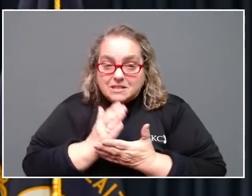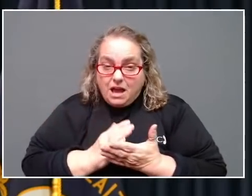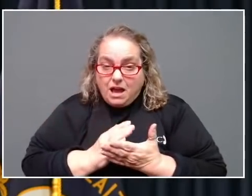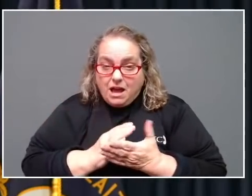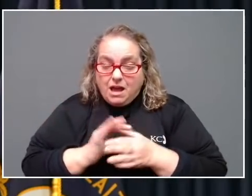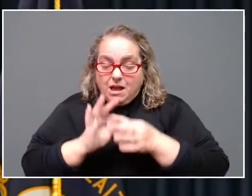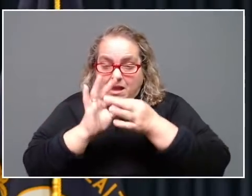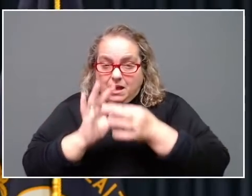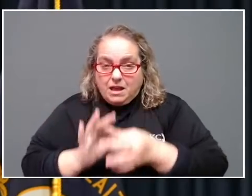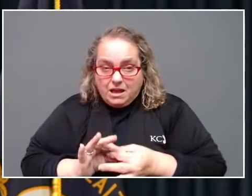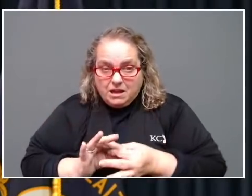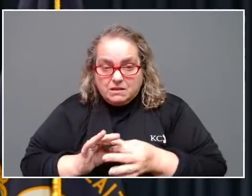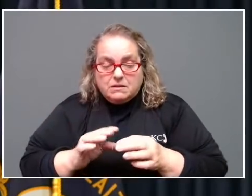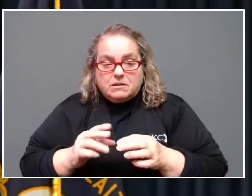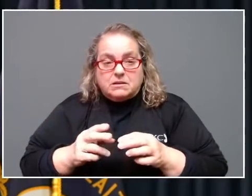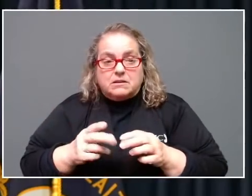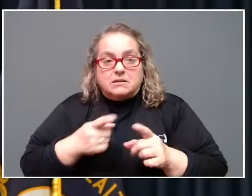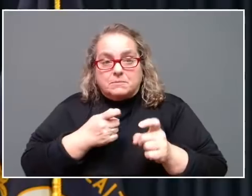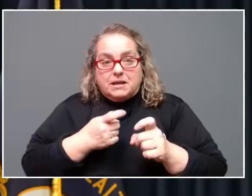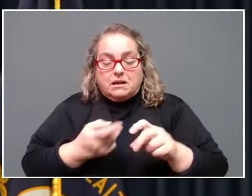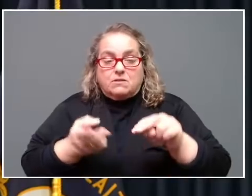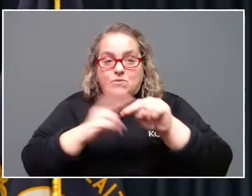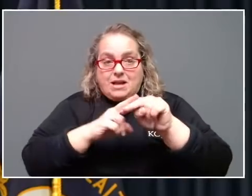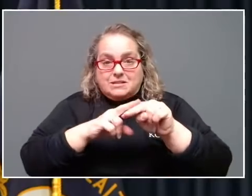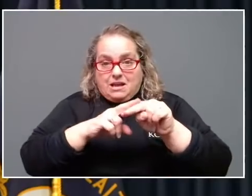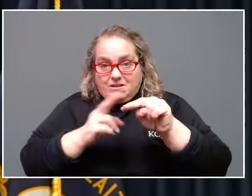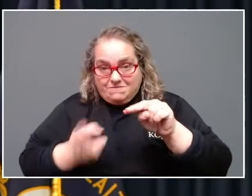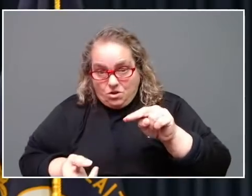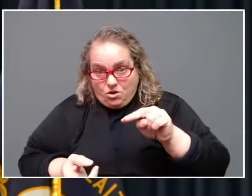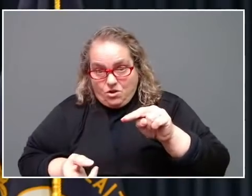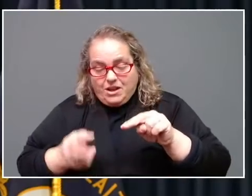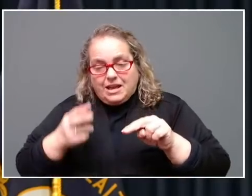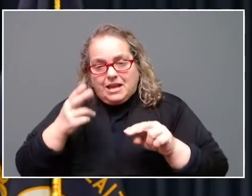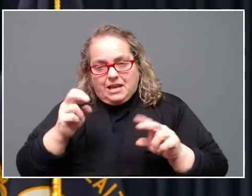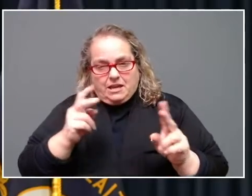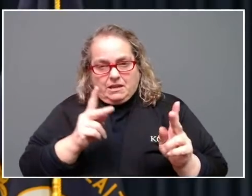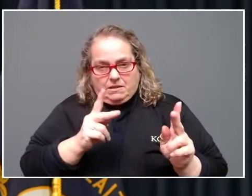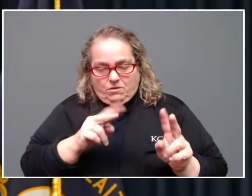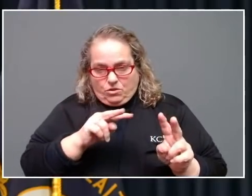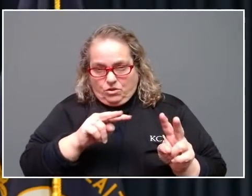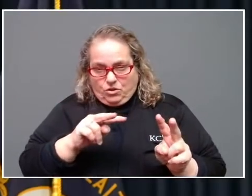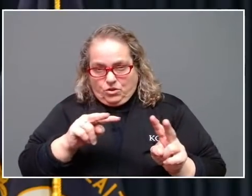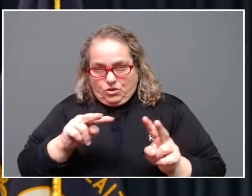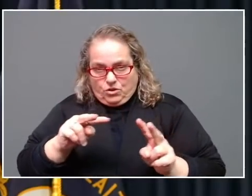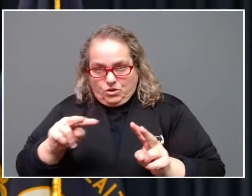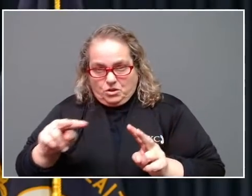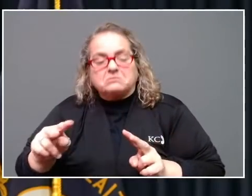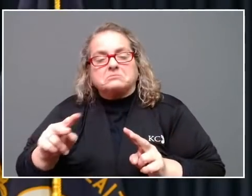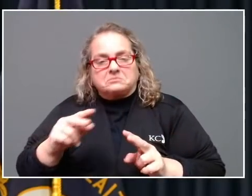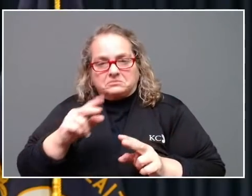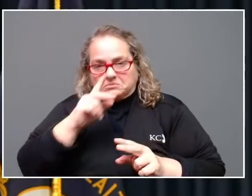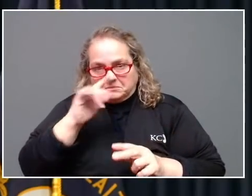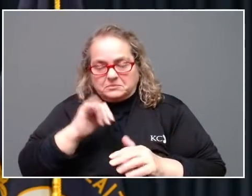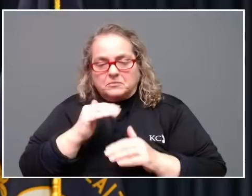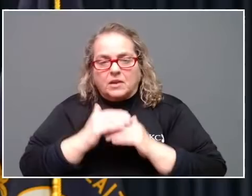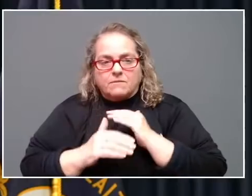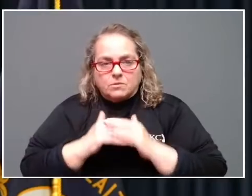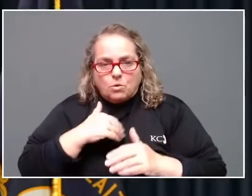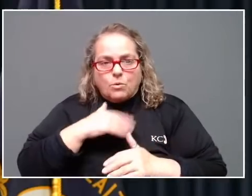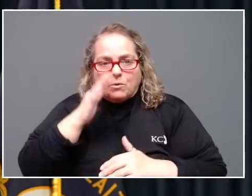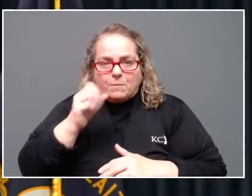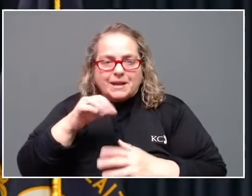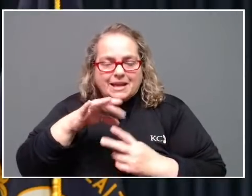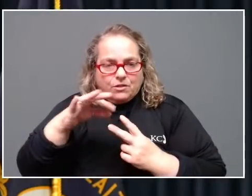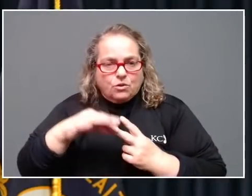of rise and speed of fall, that's when he is comfortable that we are likely to be in the orange or even the